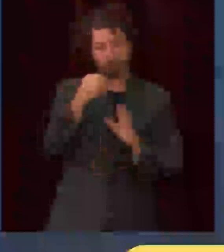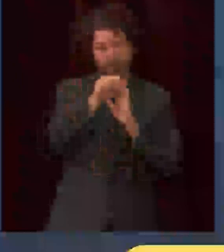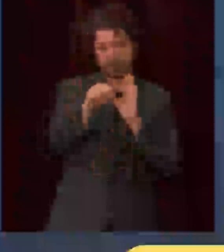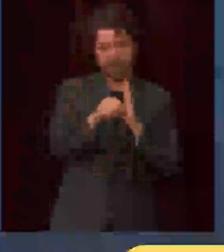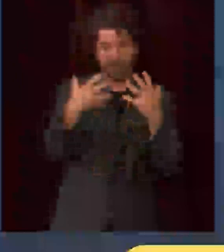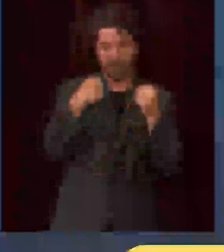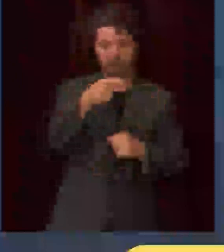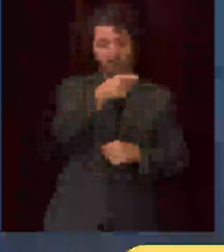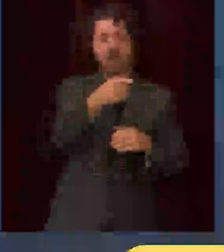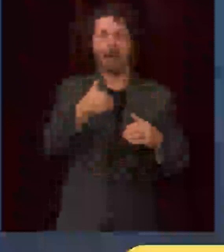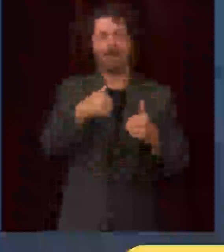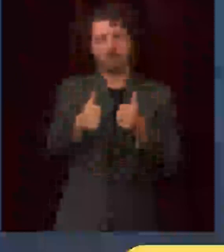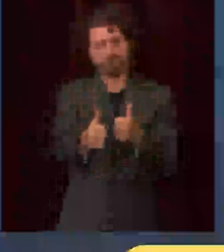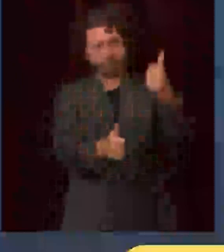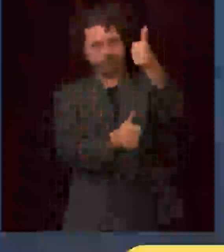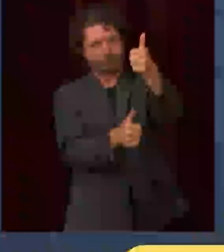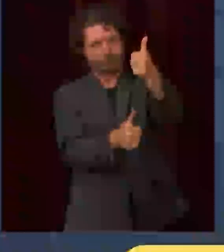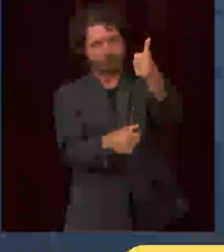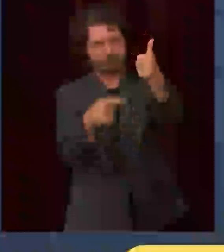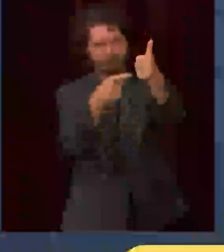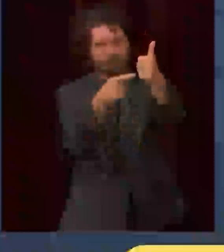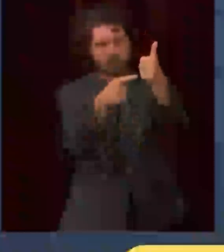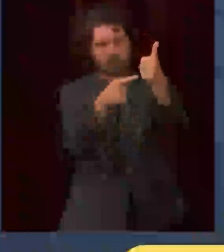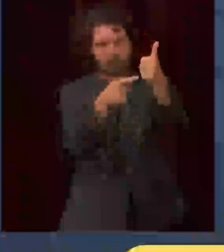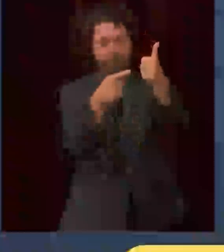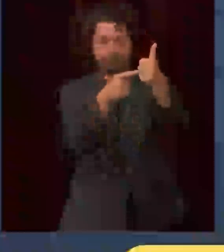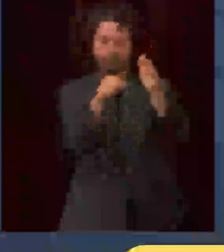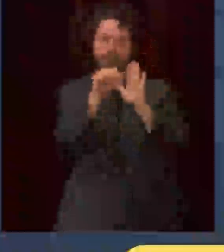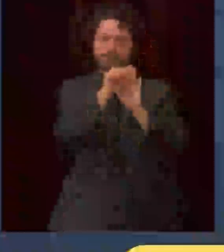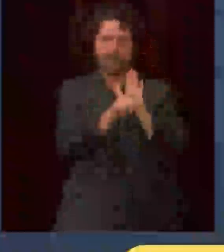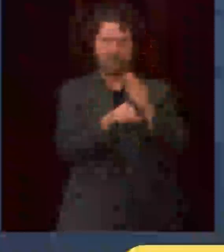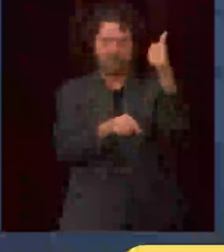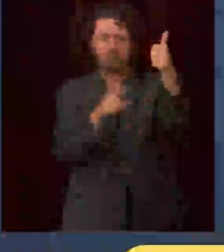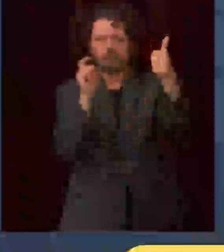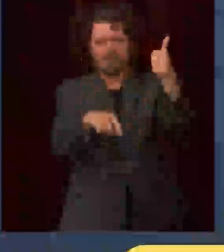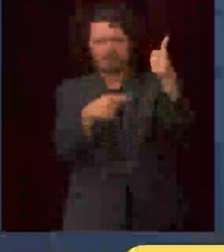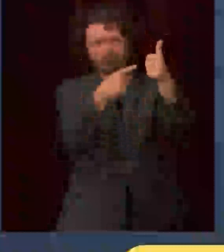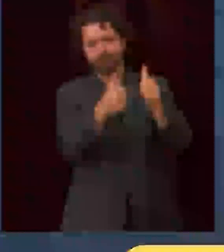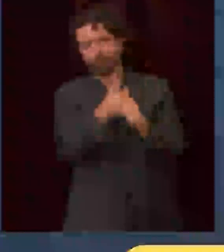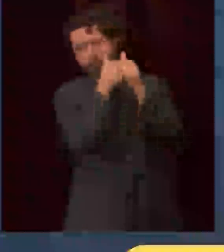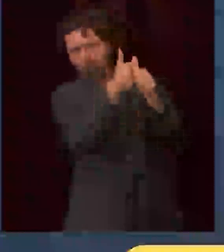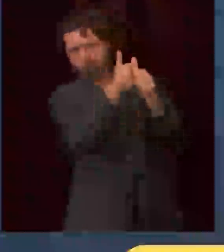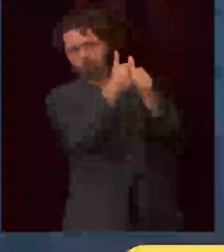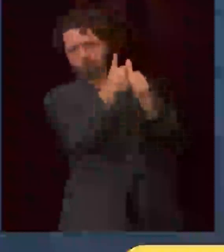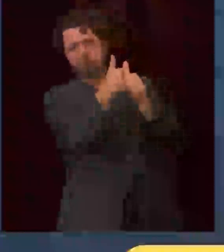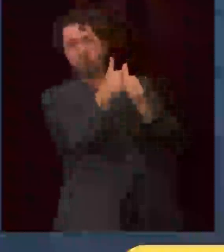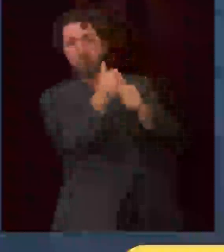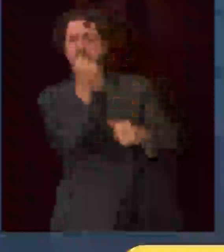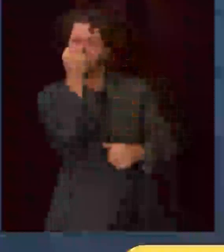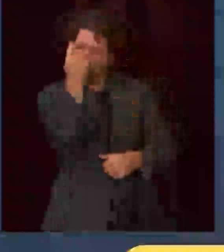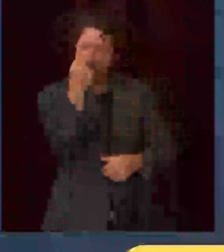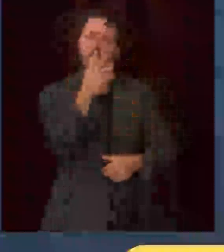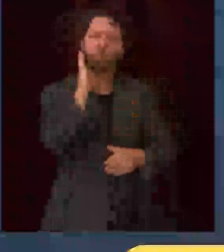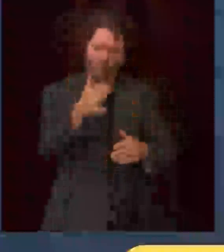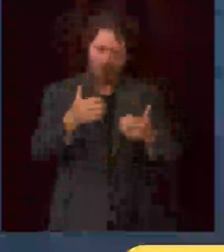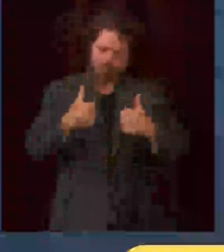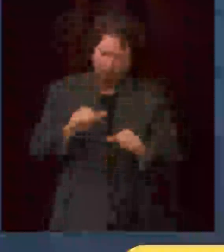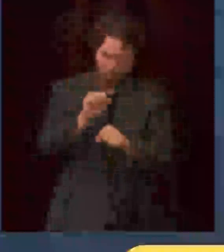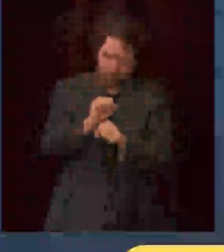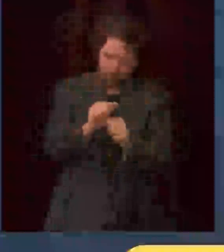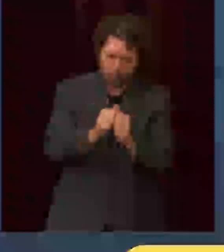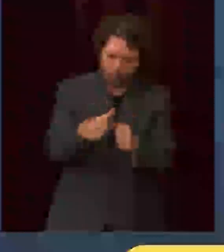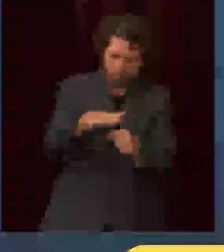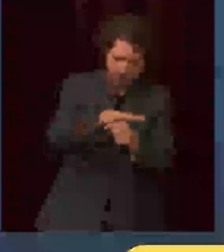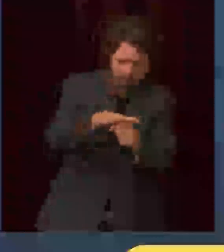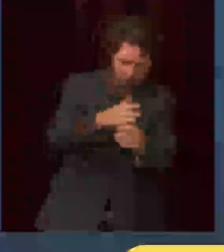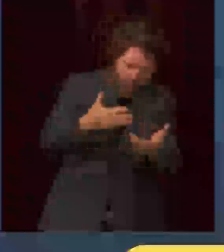have ultimate decision-making. Now, with this exception, counties do have the ability to add restrictions to